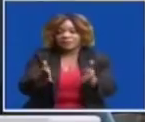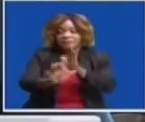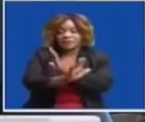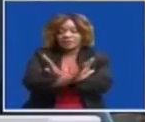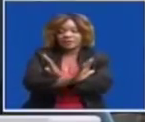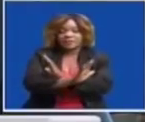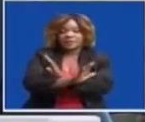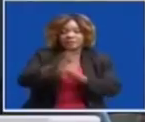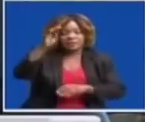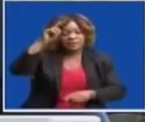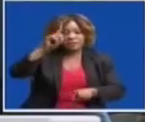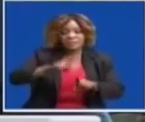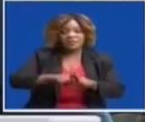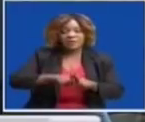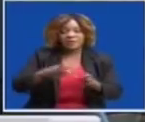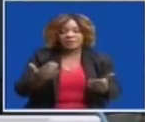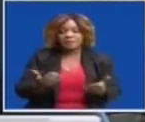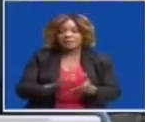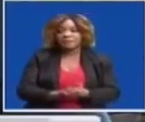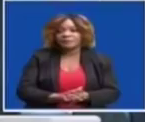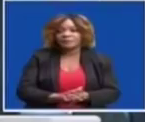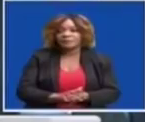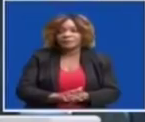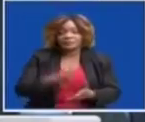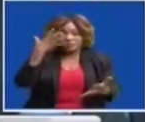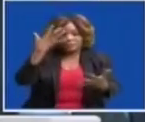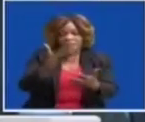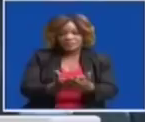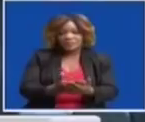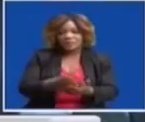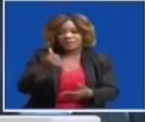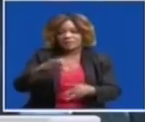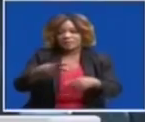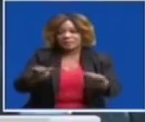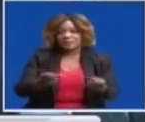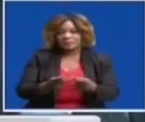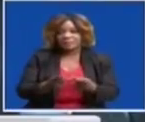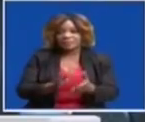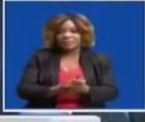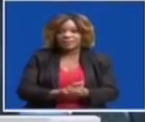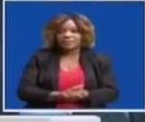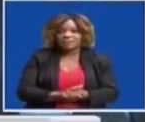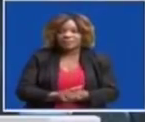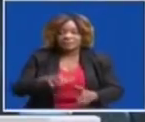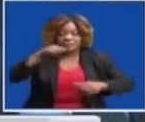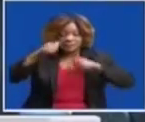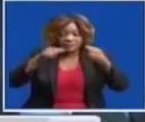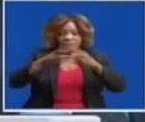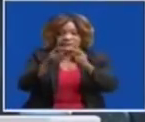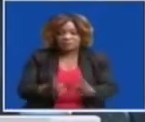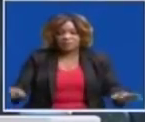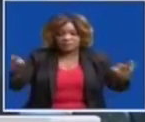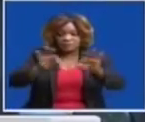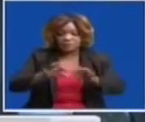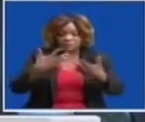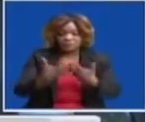Zambian brothers in the farms and in the fields. Aquaculture is a globally important industry that